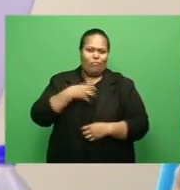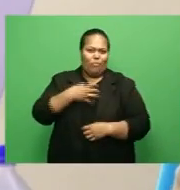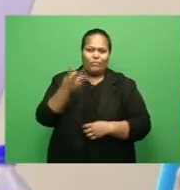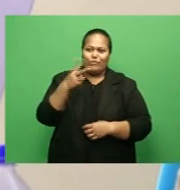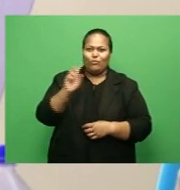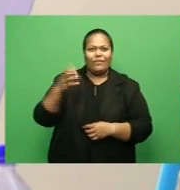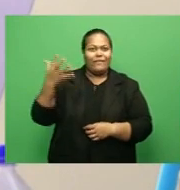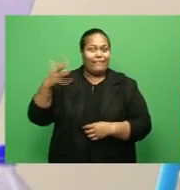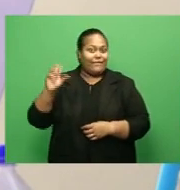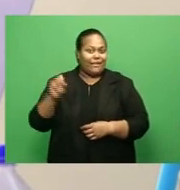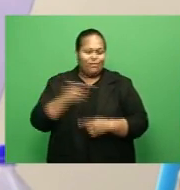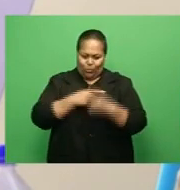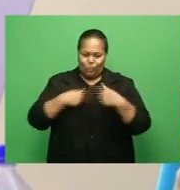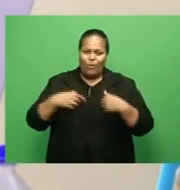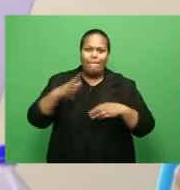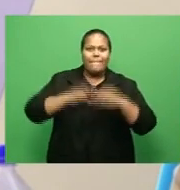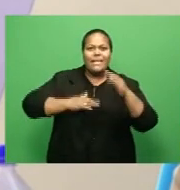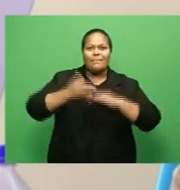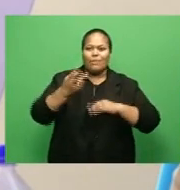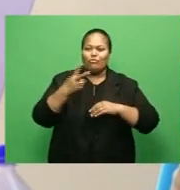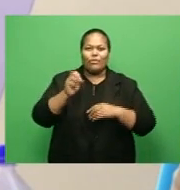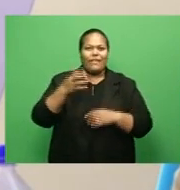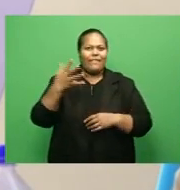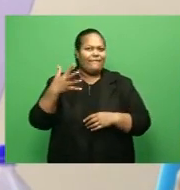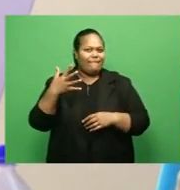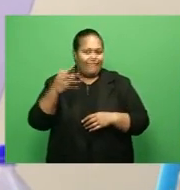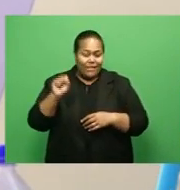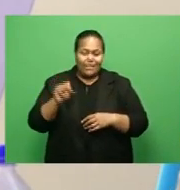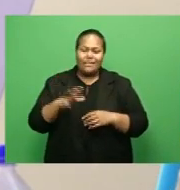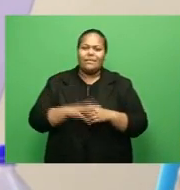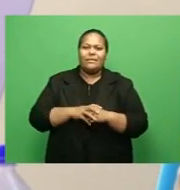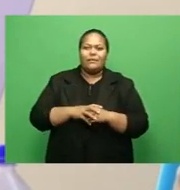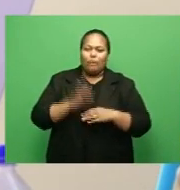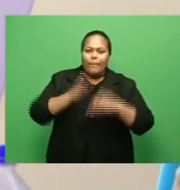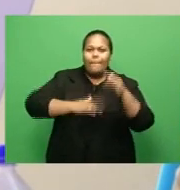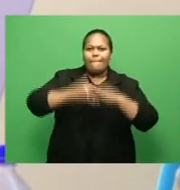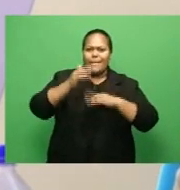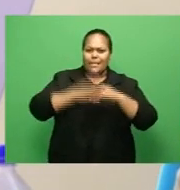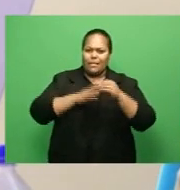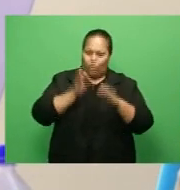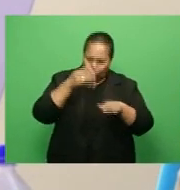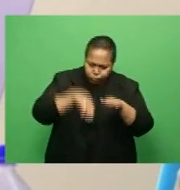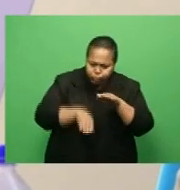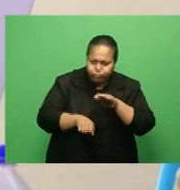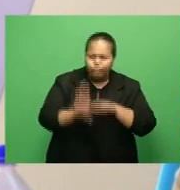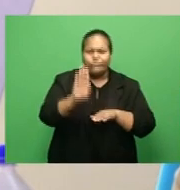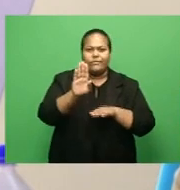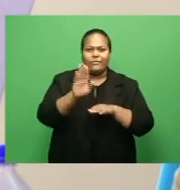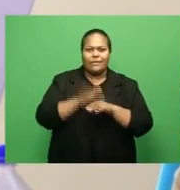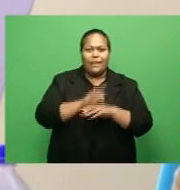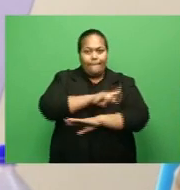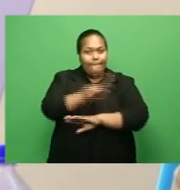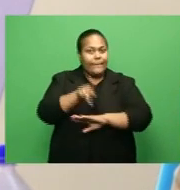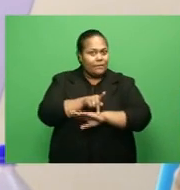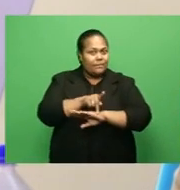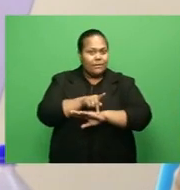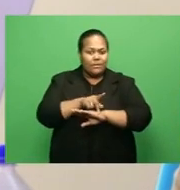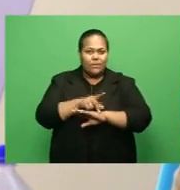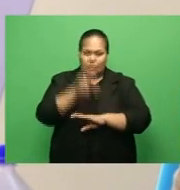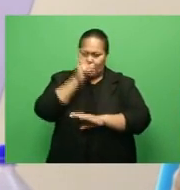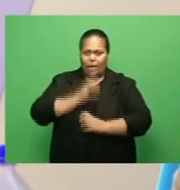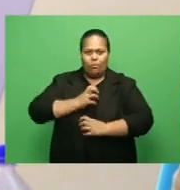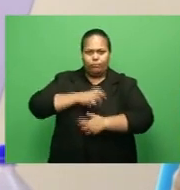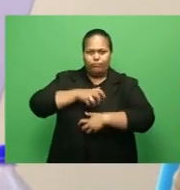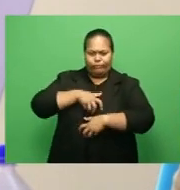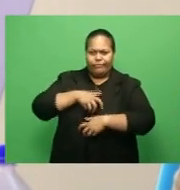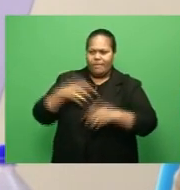built a resilient Pacific, one that is adapted to the worsening climate impacts we know are headed our